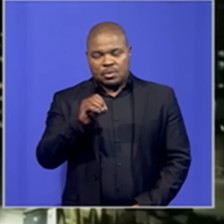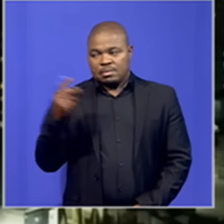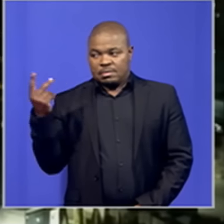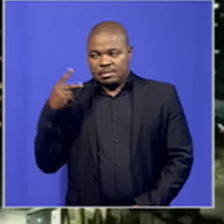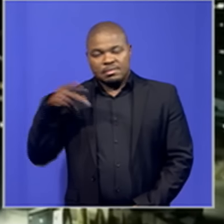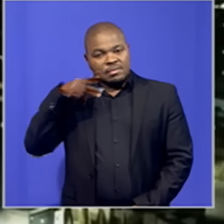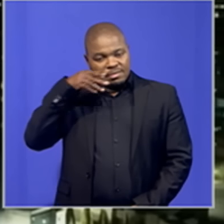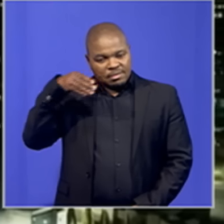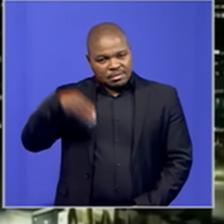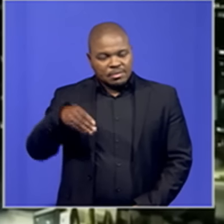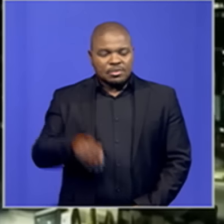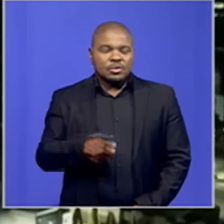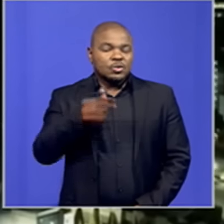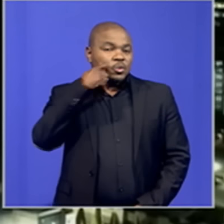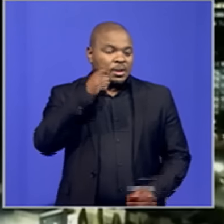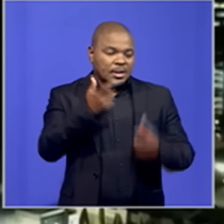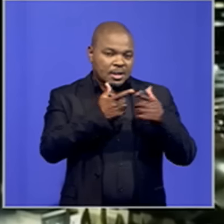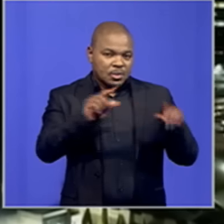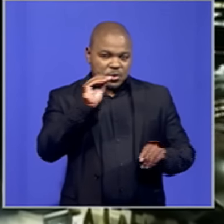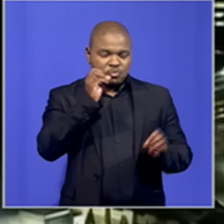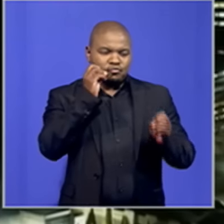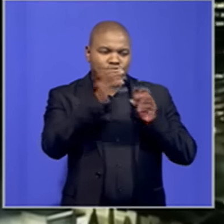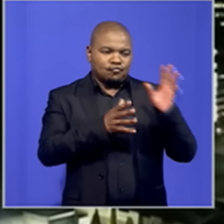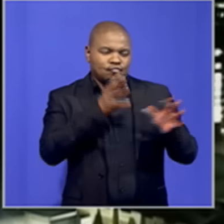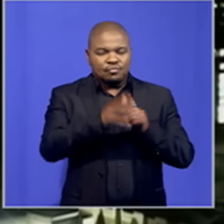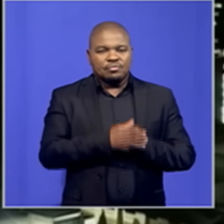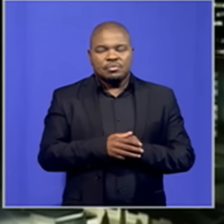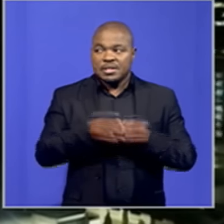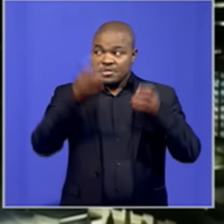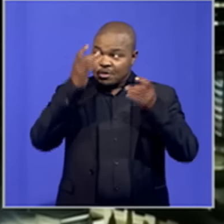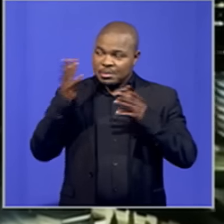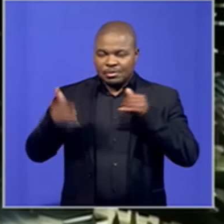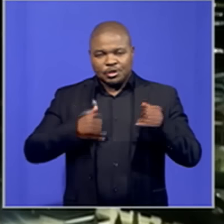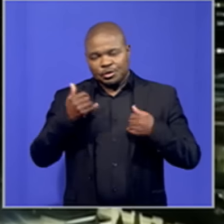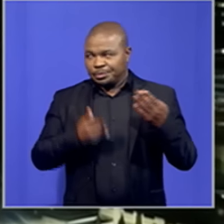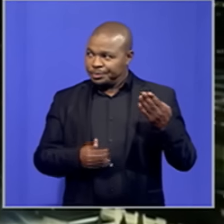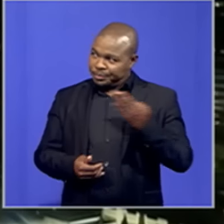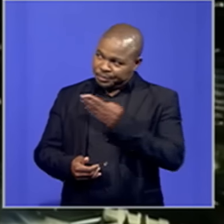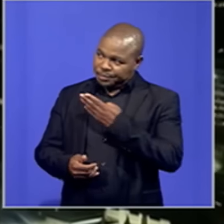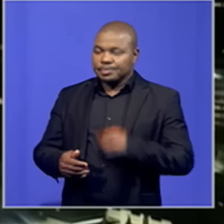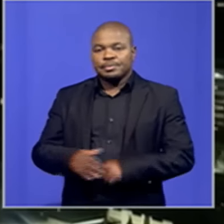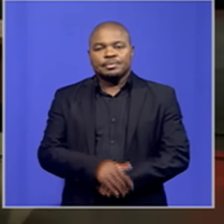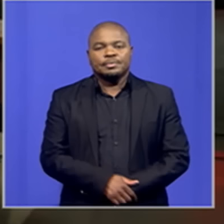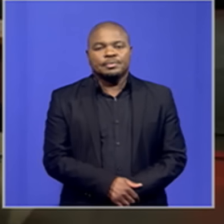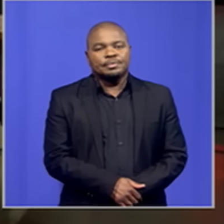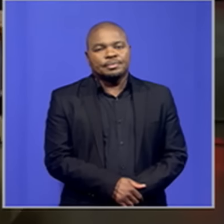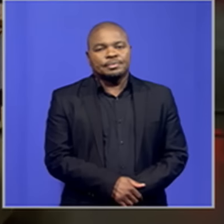tlisetsa kgaso ya dikgang tsa Setswana a re thube ko bose go lemoga ka tshedimosetso.